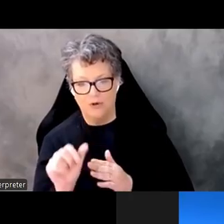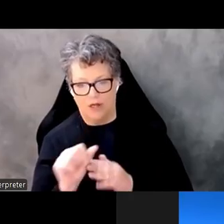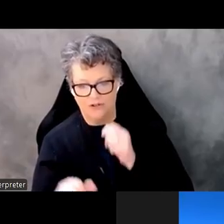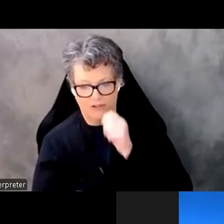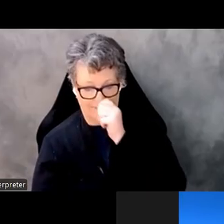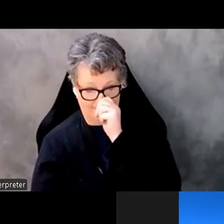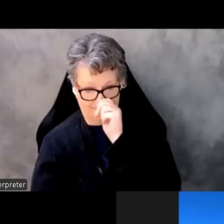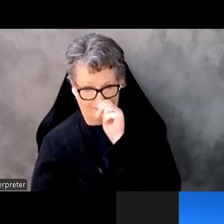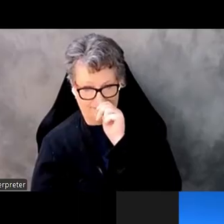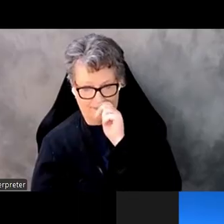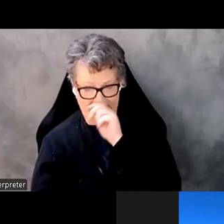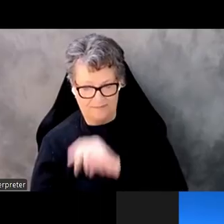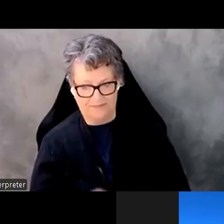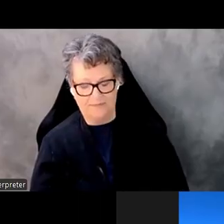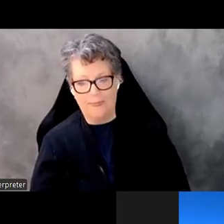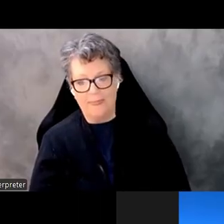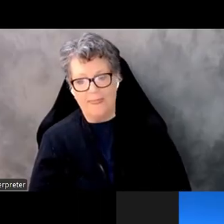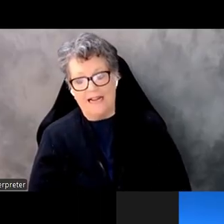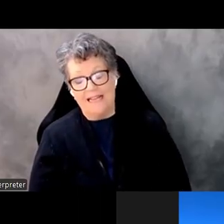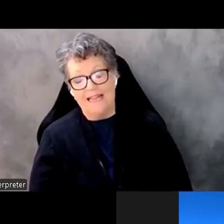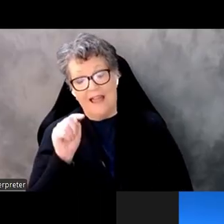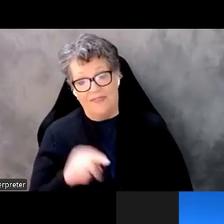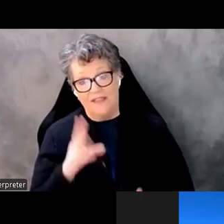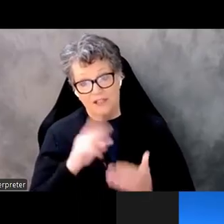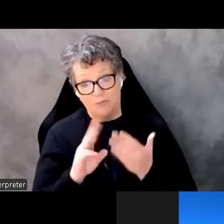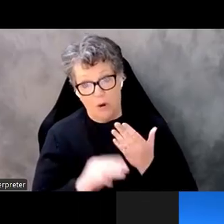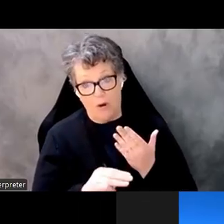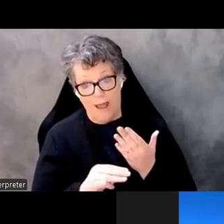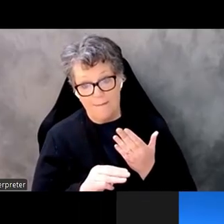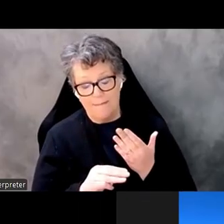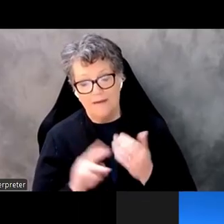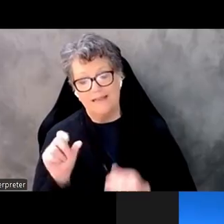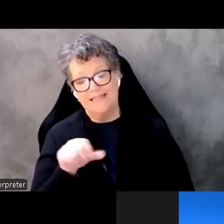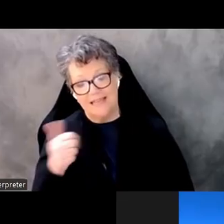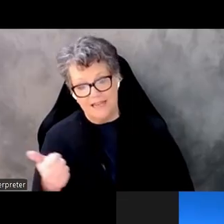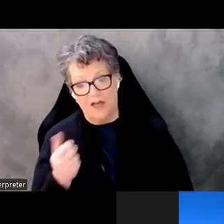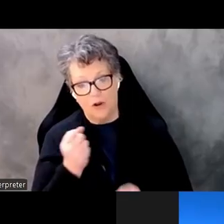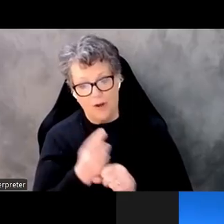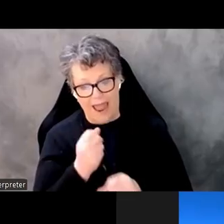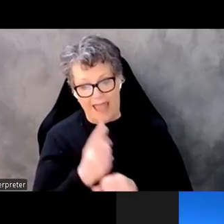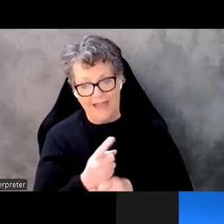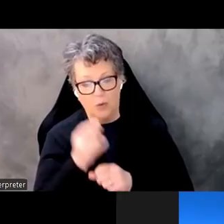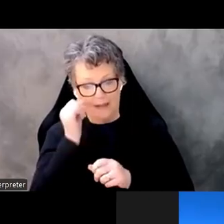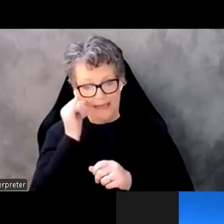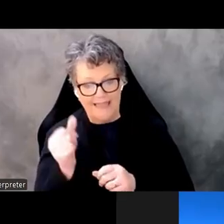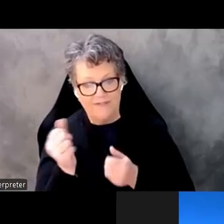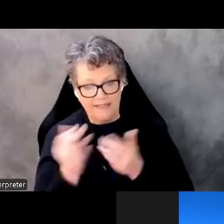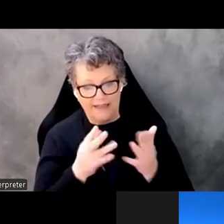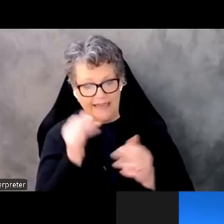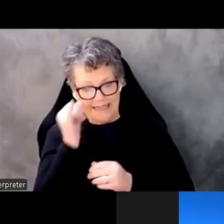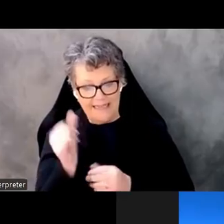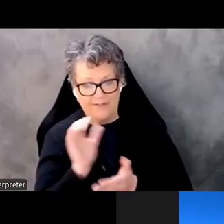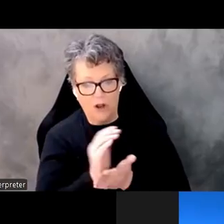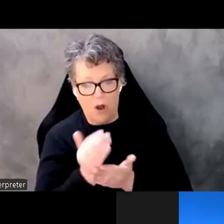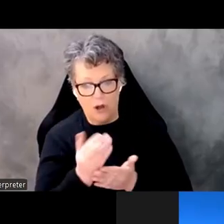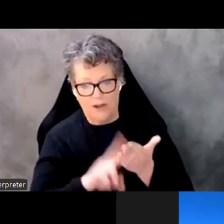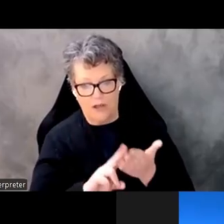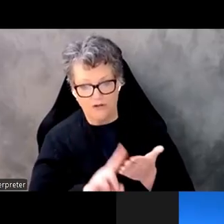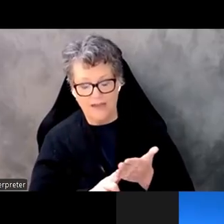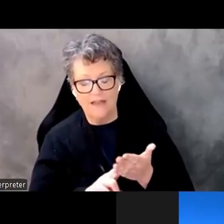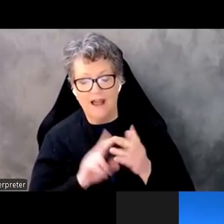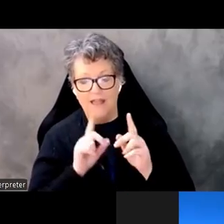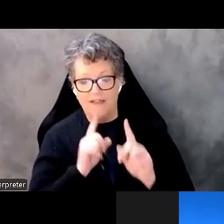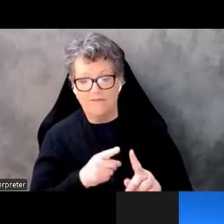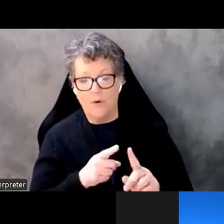$2,367,992. This program is another annual indefinite delivery, indefinite quantity contract that's focused